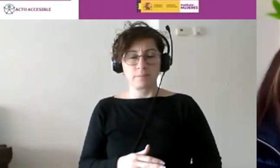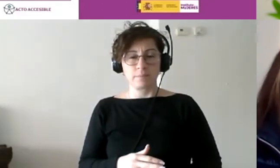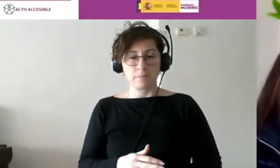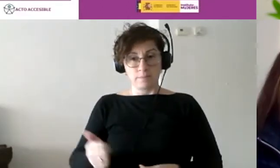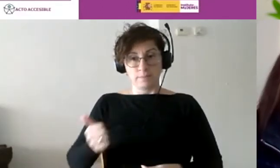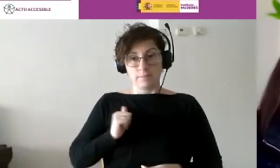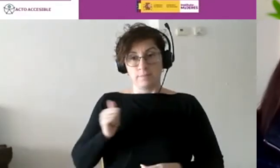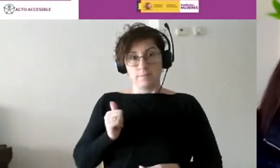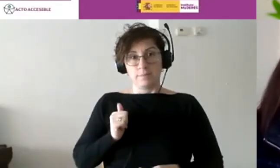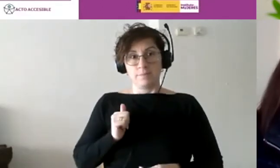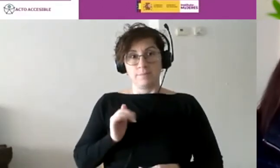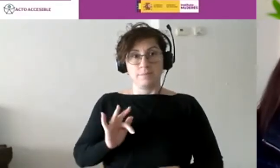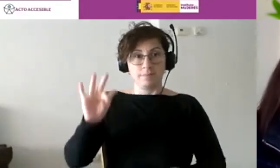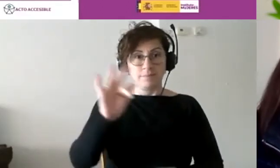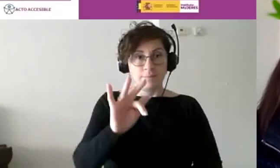Tetiana